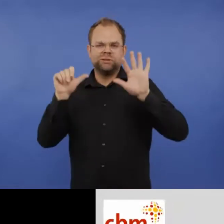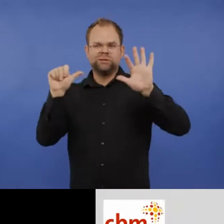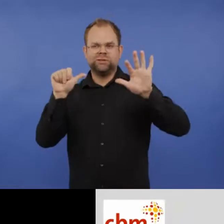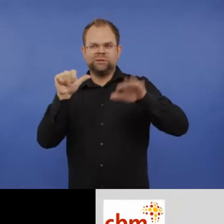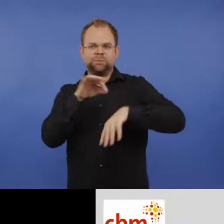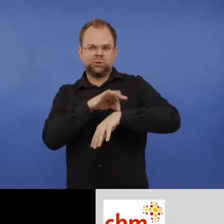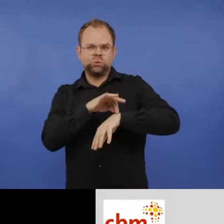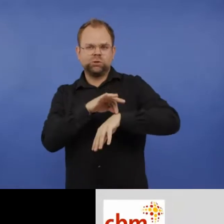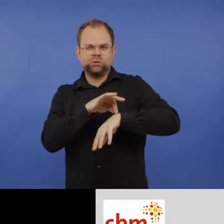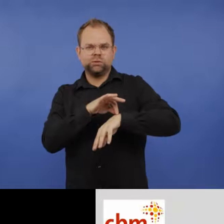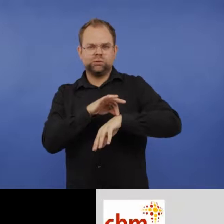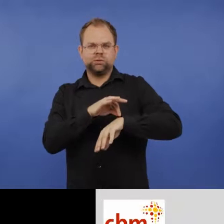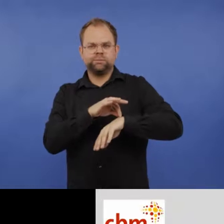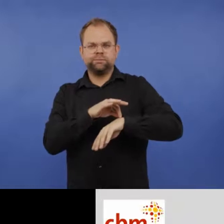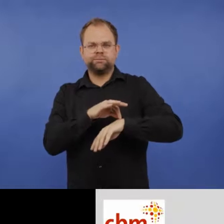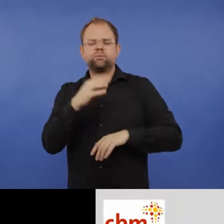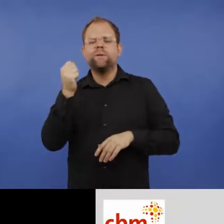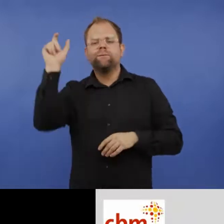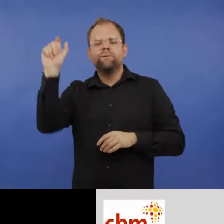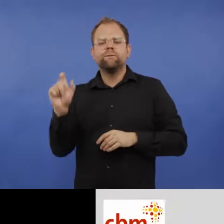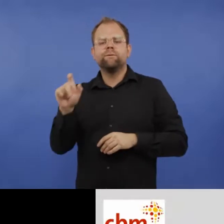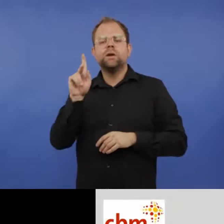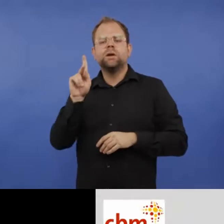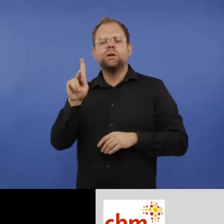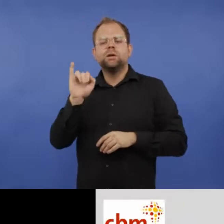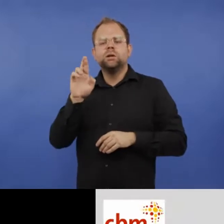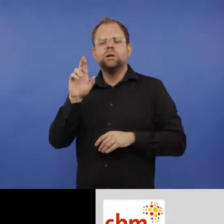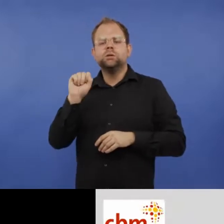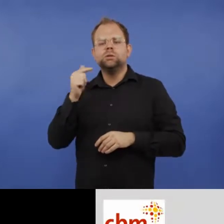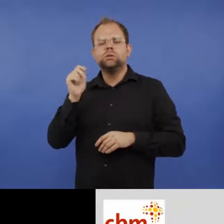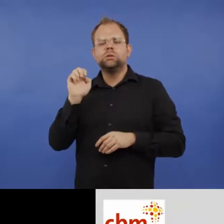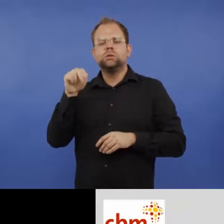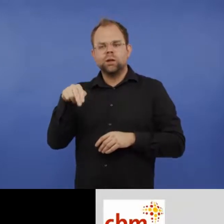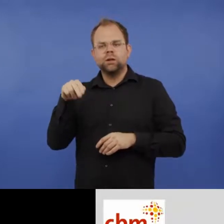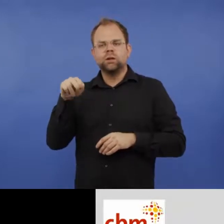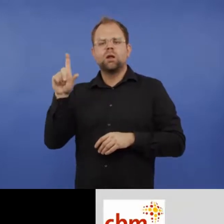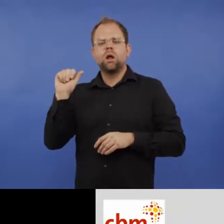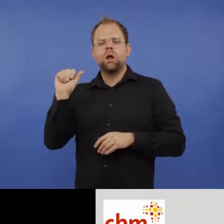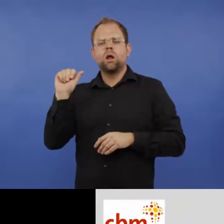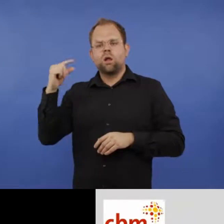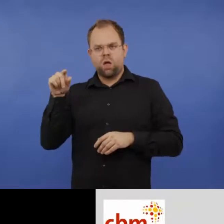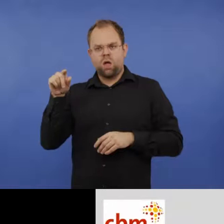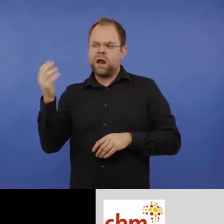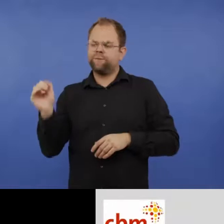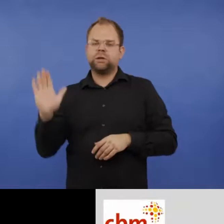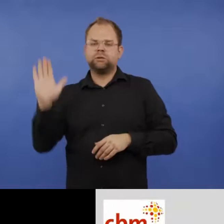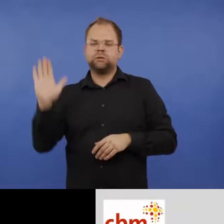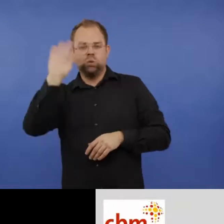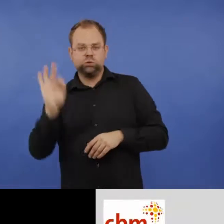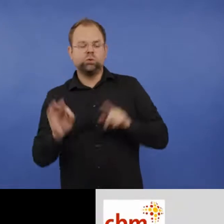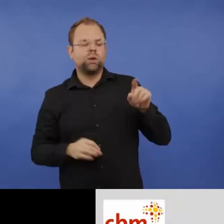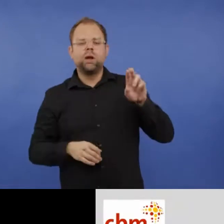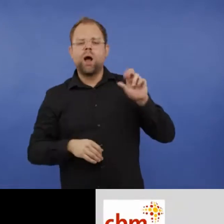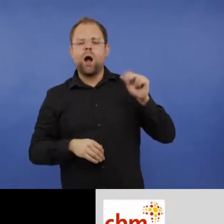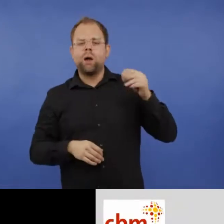were identified for refugees and IDPs who are not living in camps. Rahama, would you take a moment to answer that question, please?